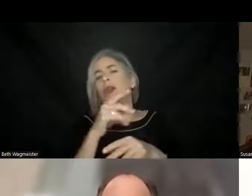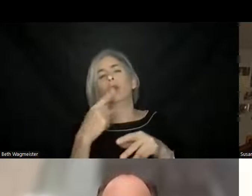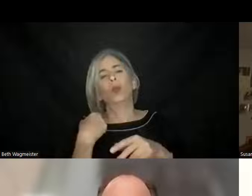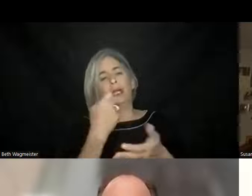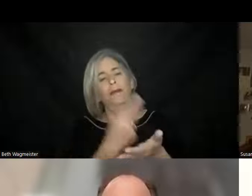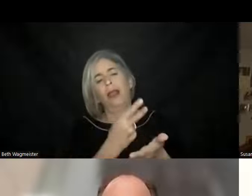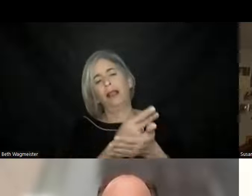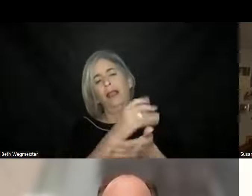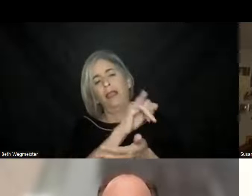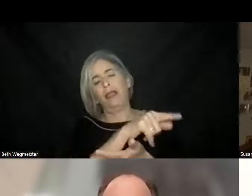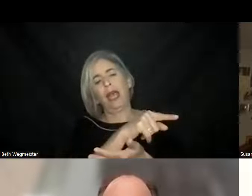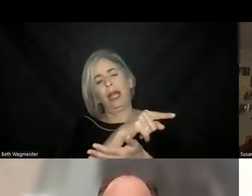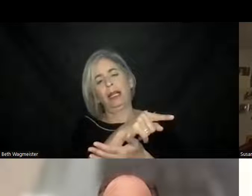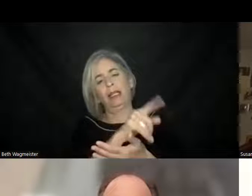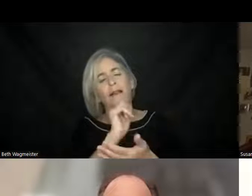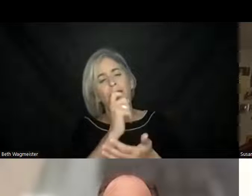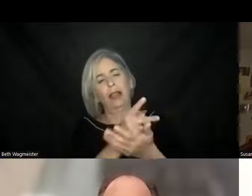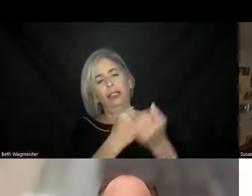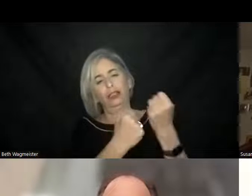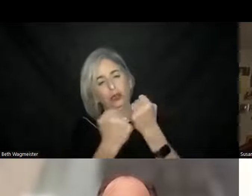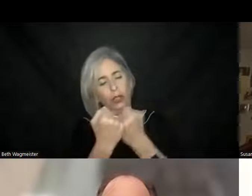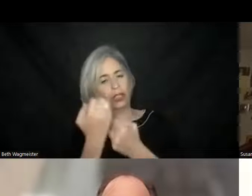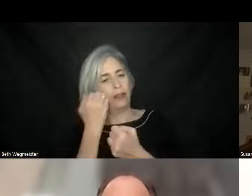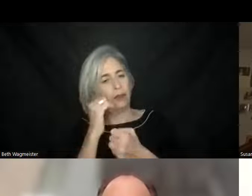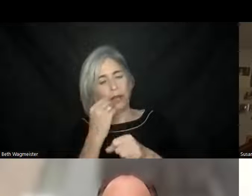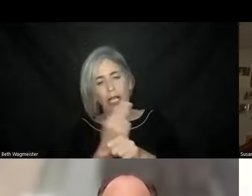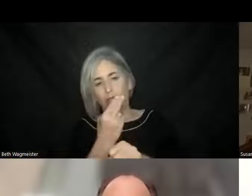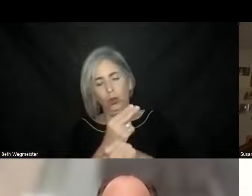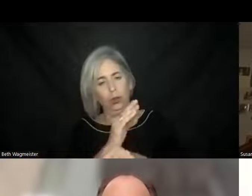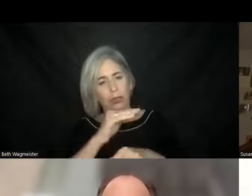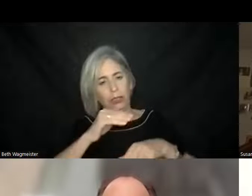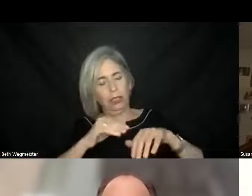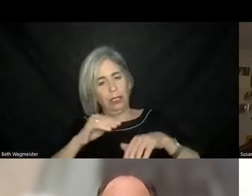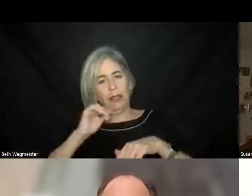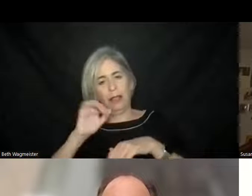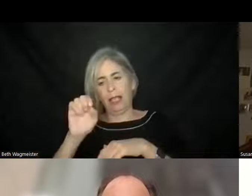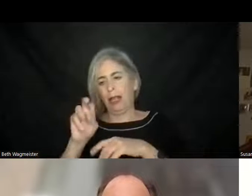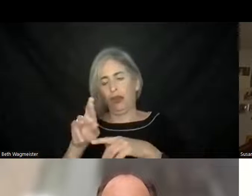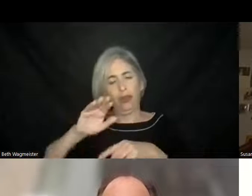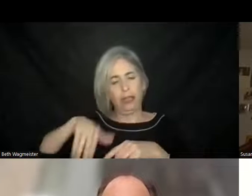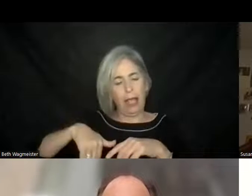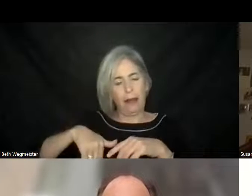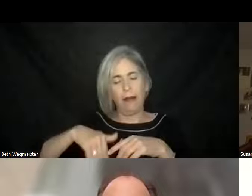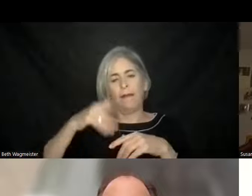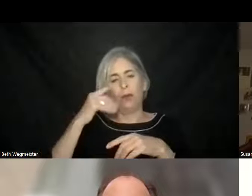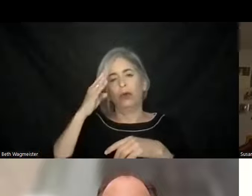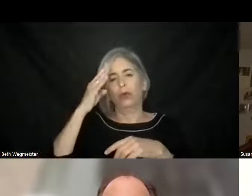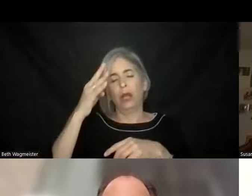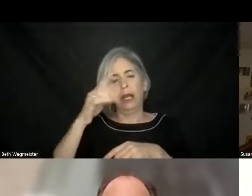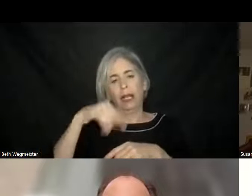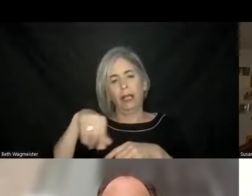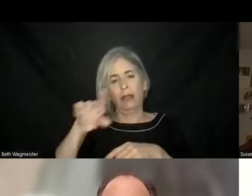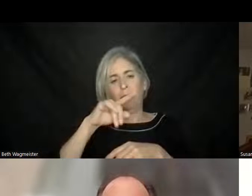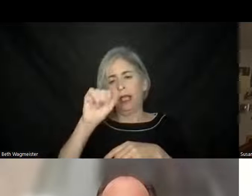validate that is a valid structure, even if you haven't used the editor that was produced as part of this project for creating